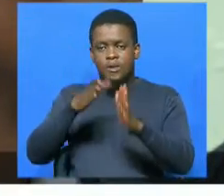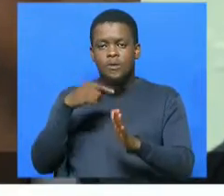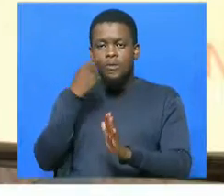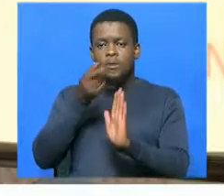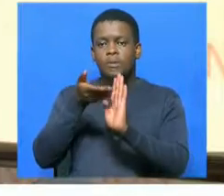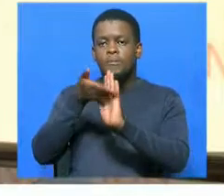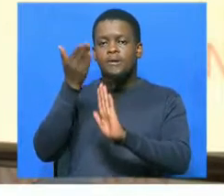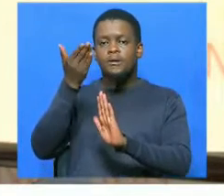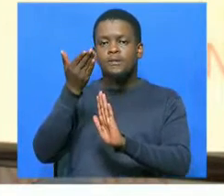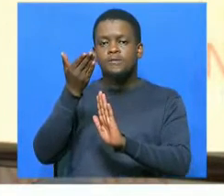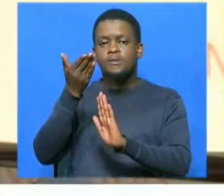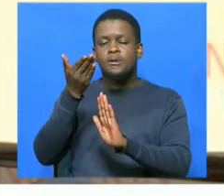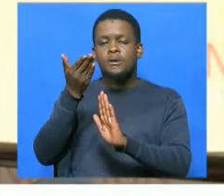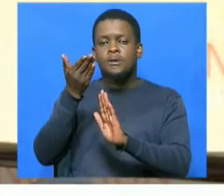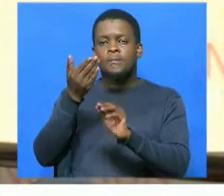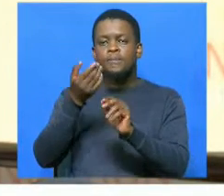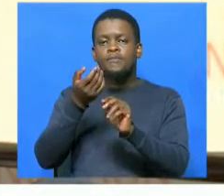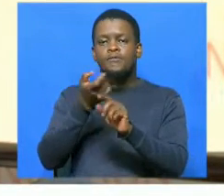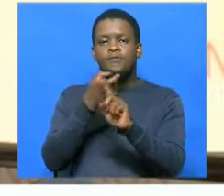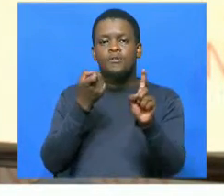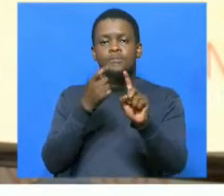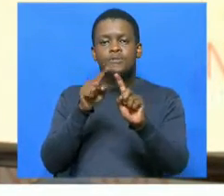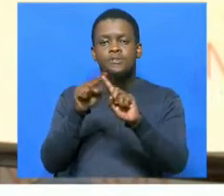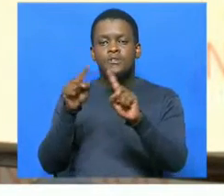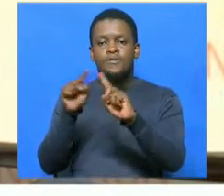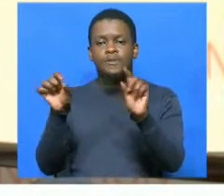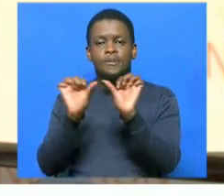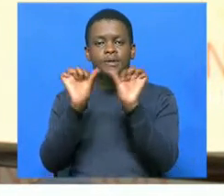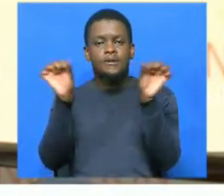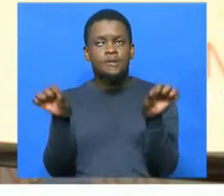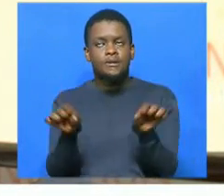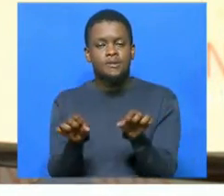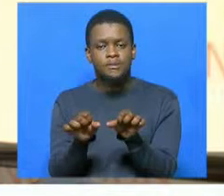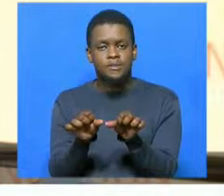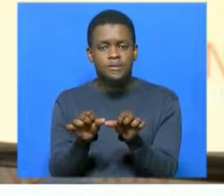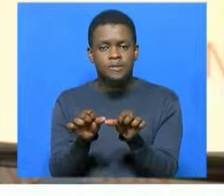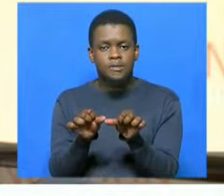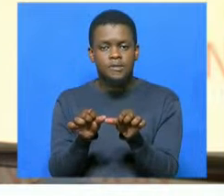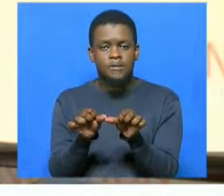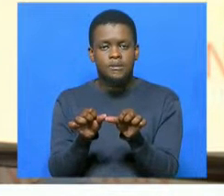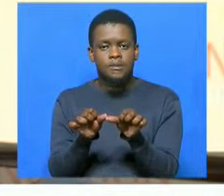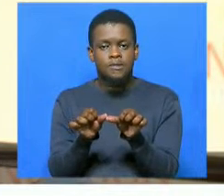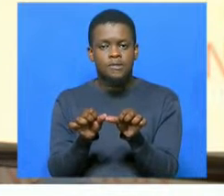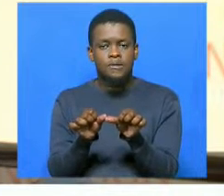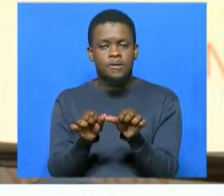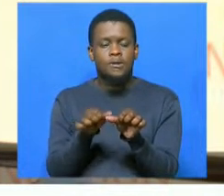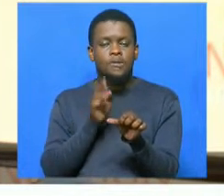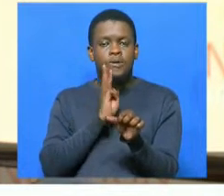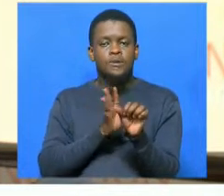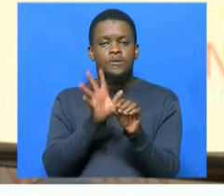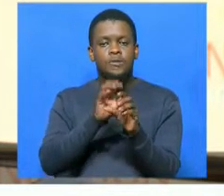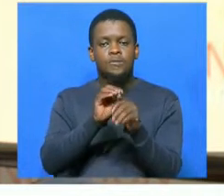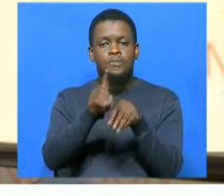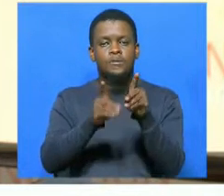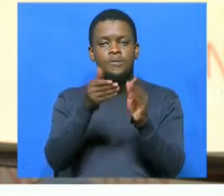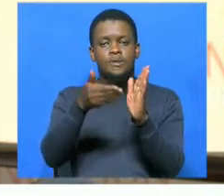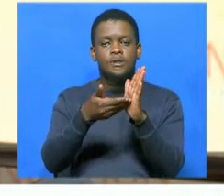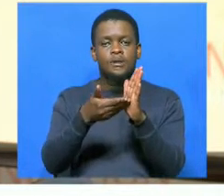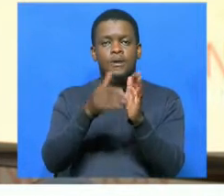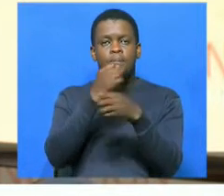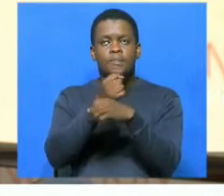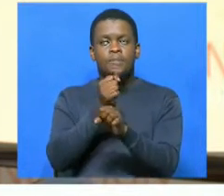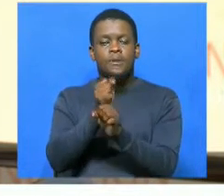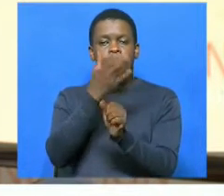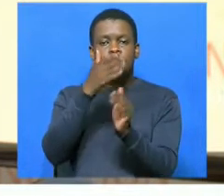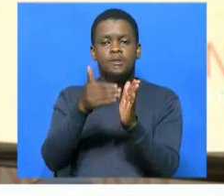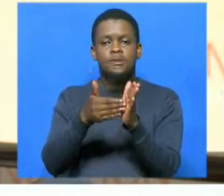The areas that they come from, like basic facilities, are underserved somewhat, making them less